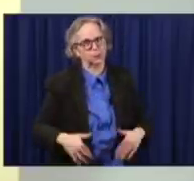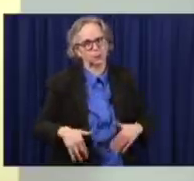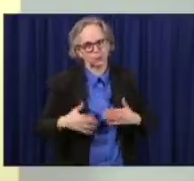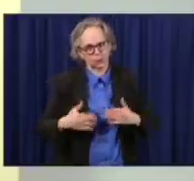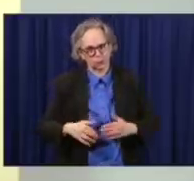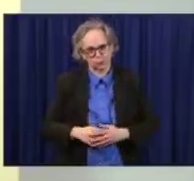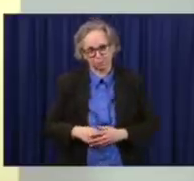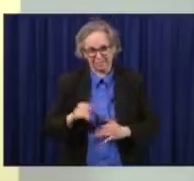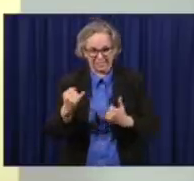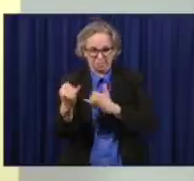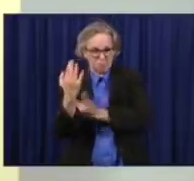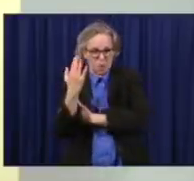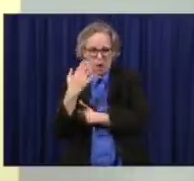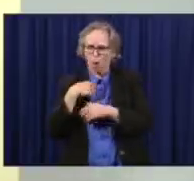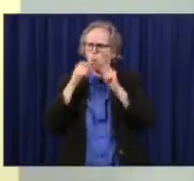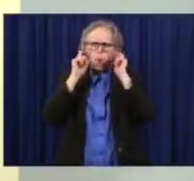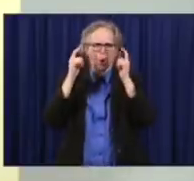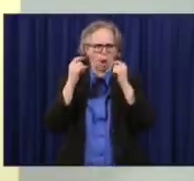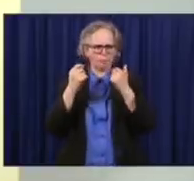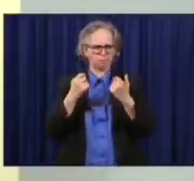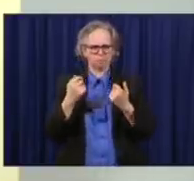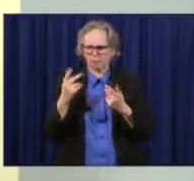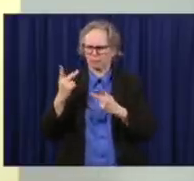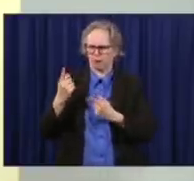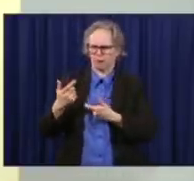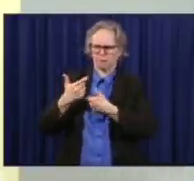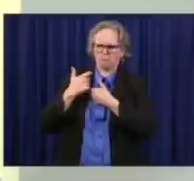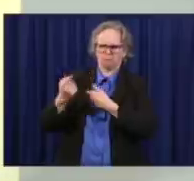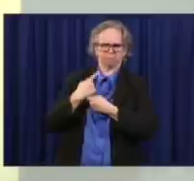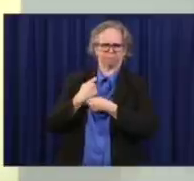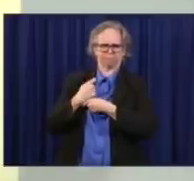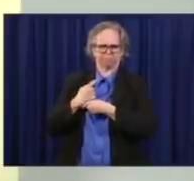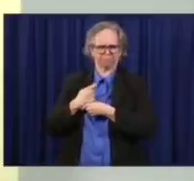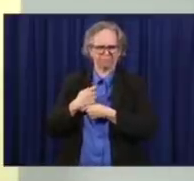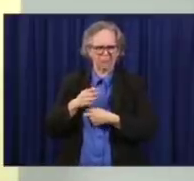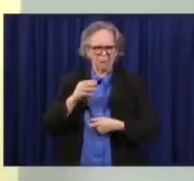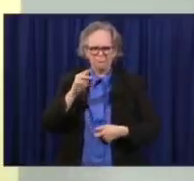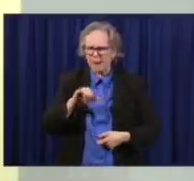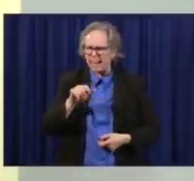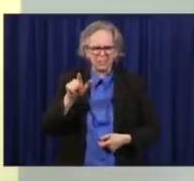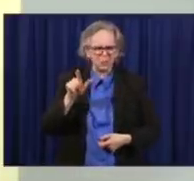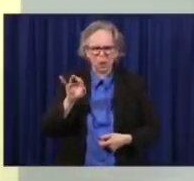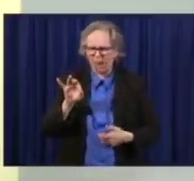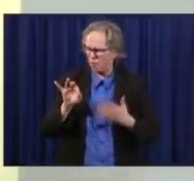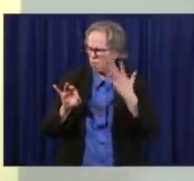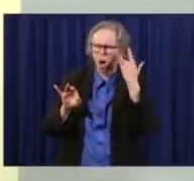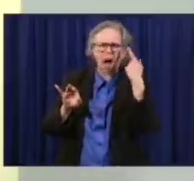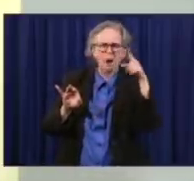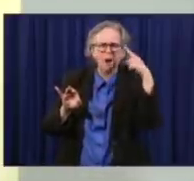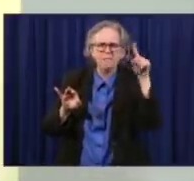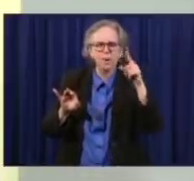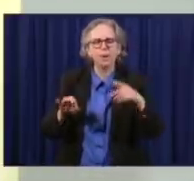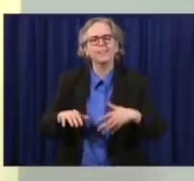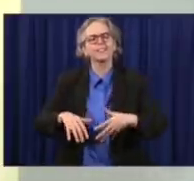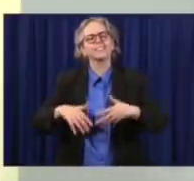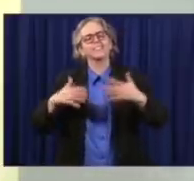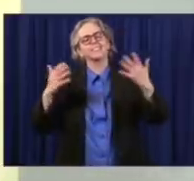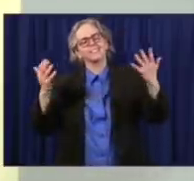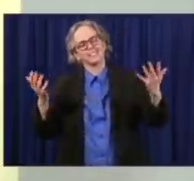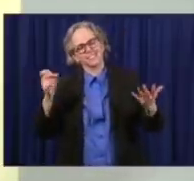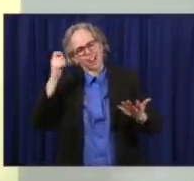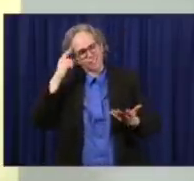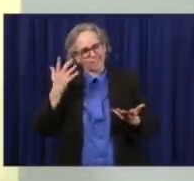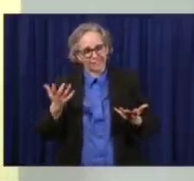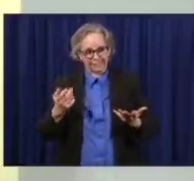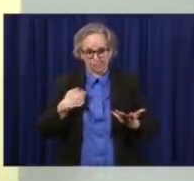was, you know, why May 29th? And the governor touched on this. If we hadn't put a date in there, then people would